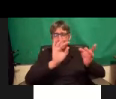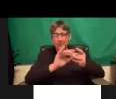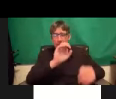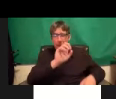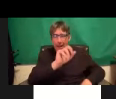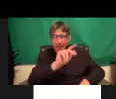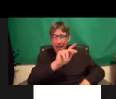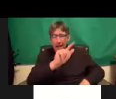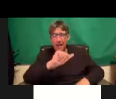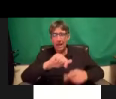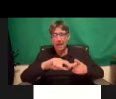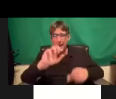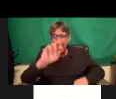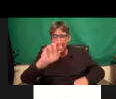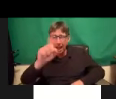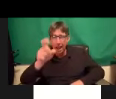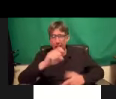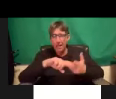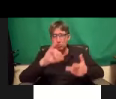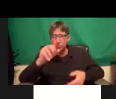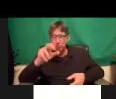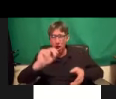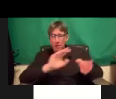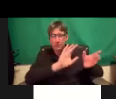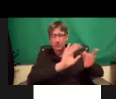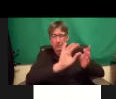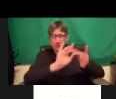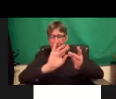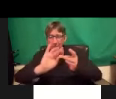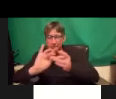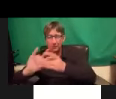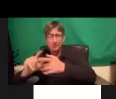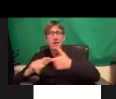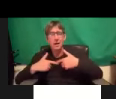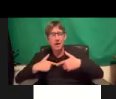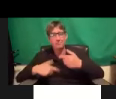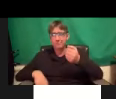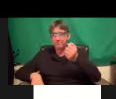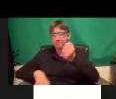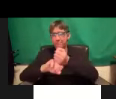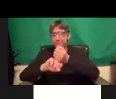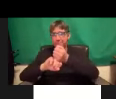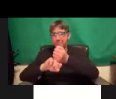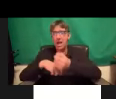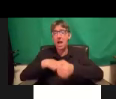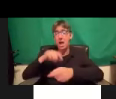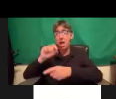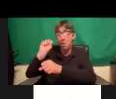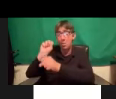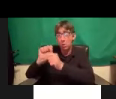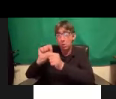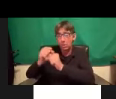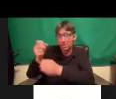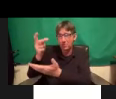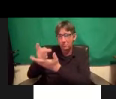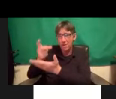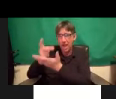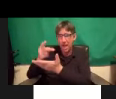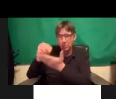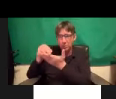that I work with graduate students in the sciences who